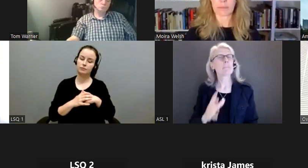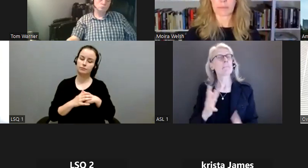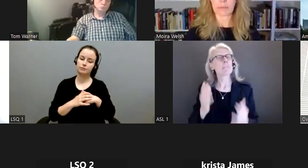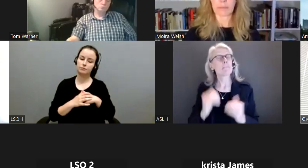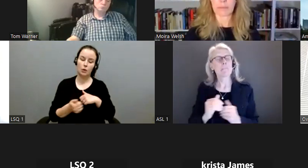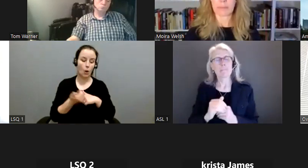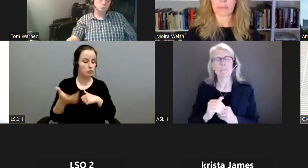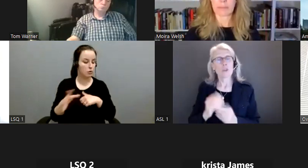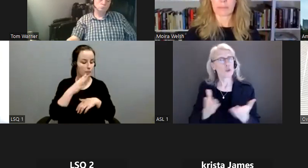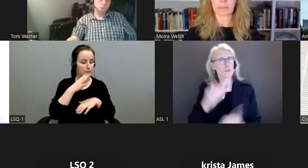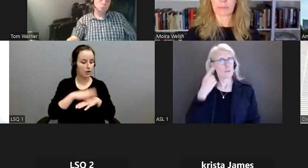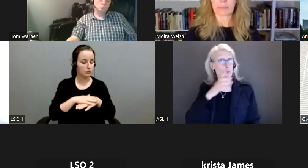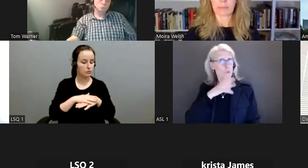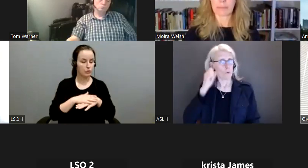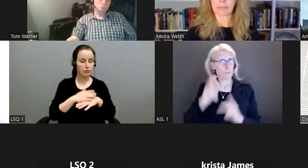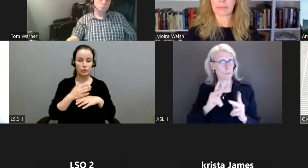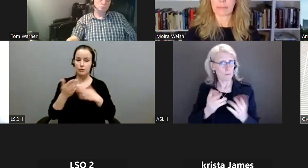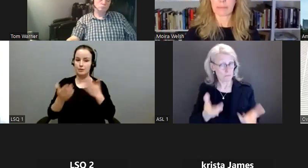much as possible,